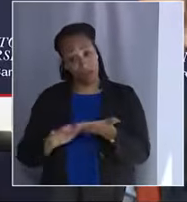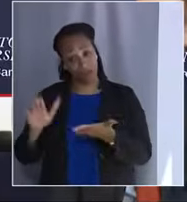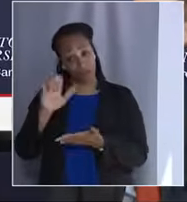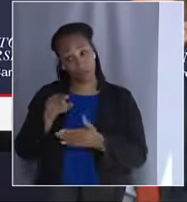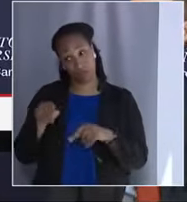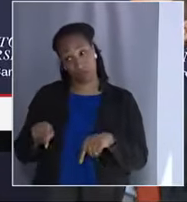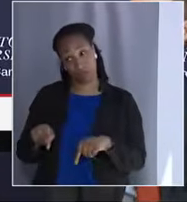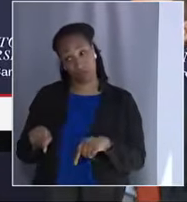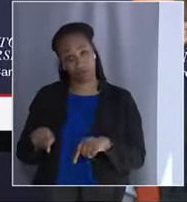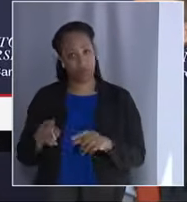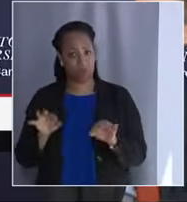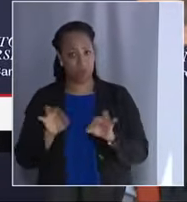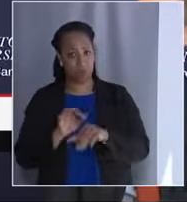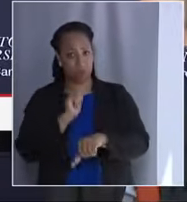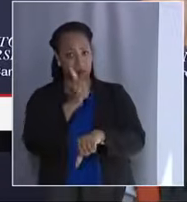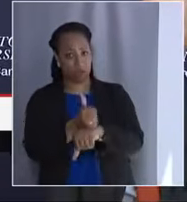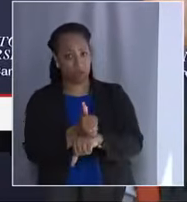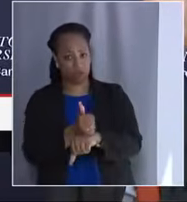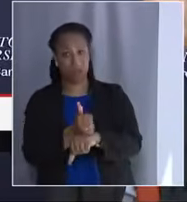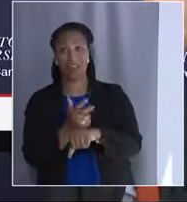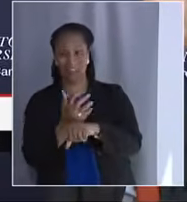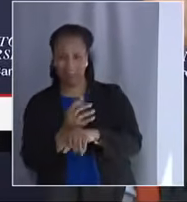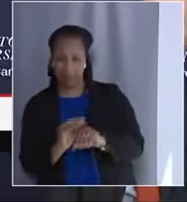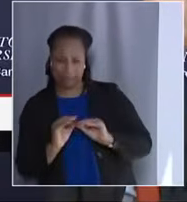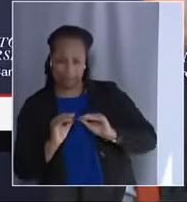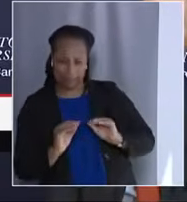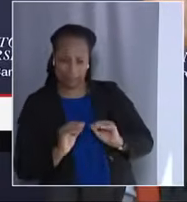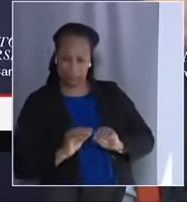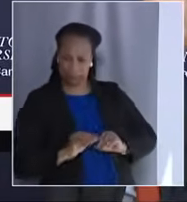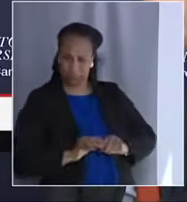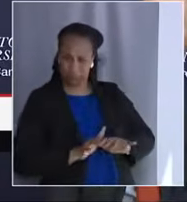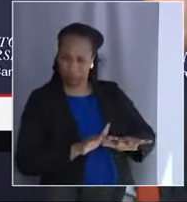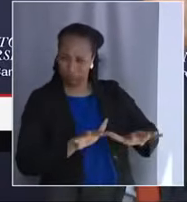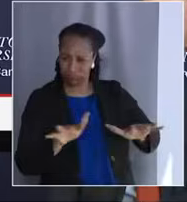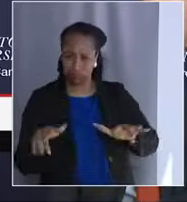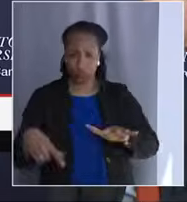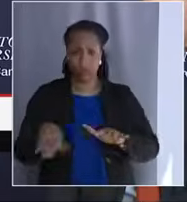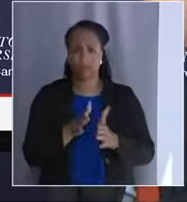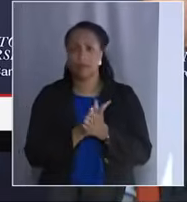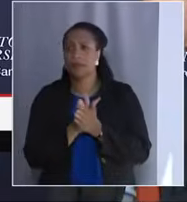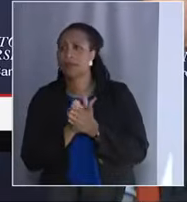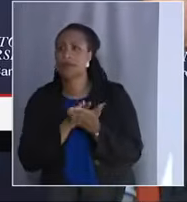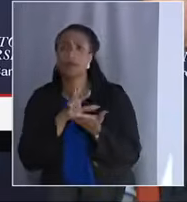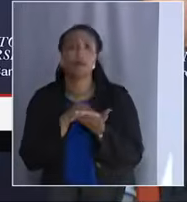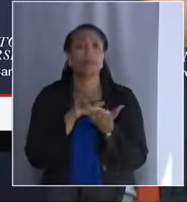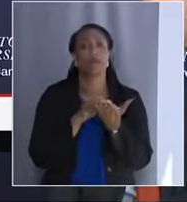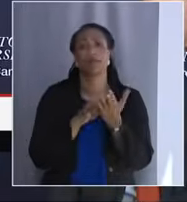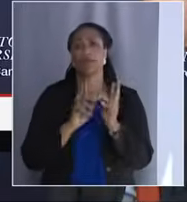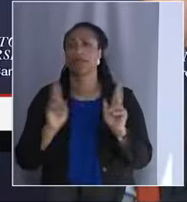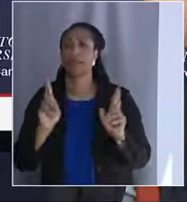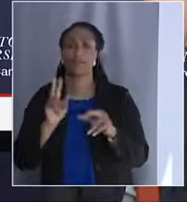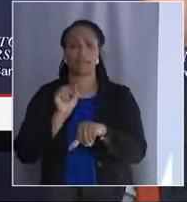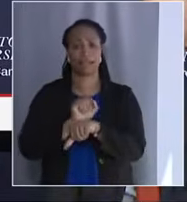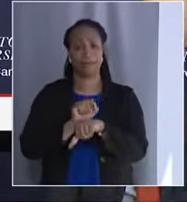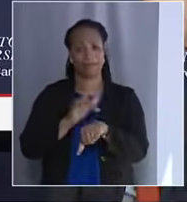match with growing opportunities in Washington, D.C. So we'll continue as a government to make sure that